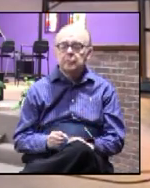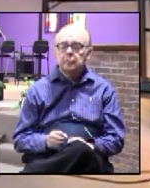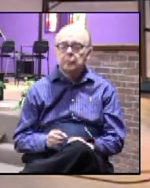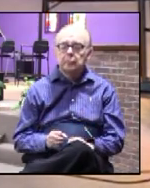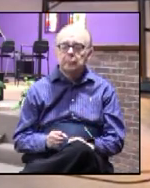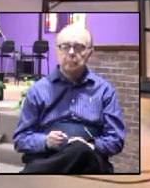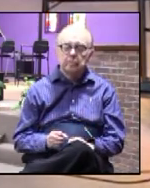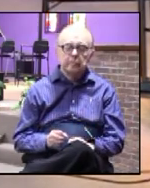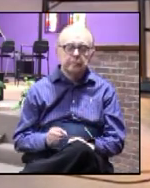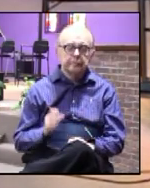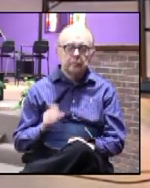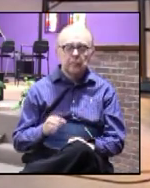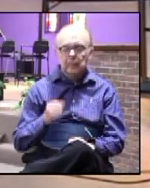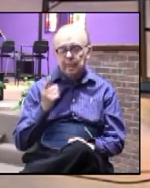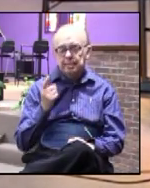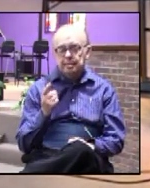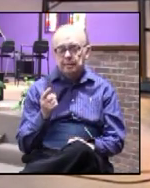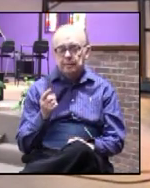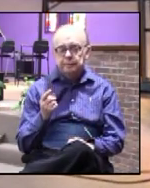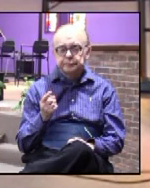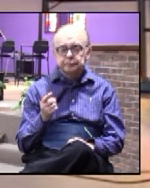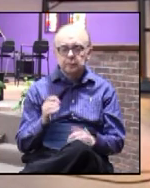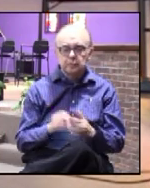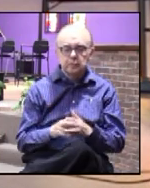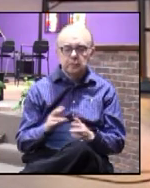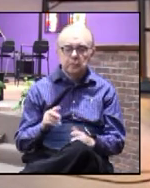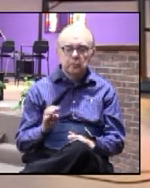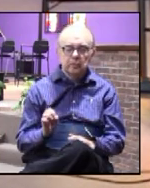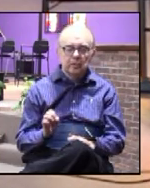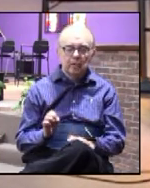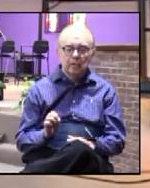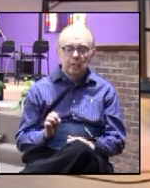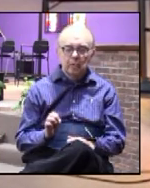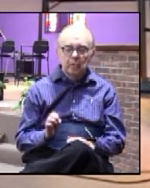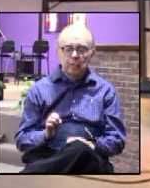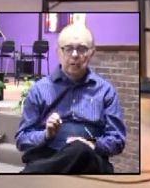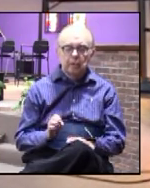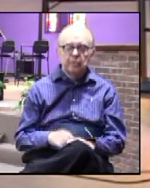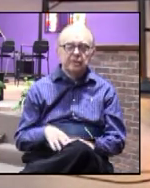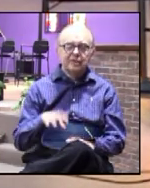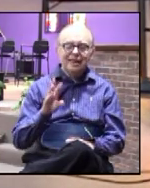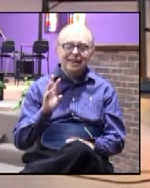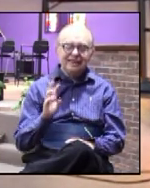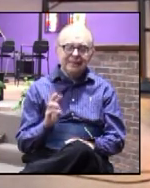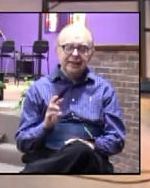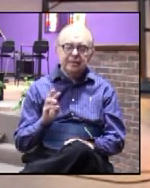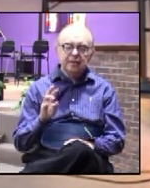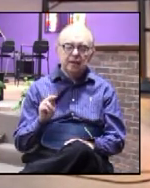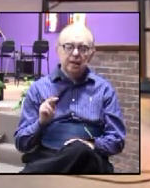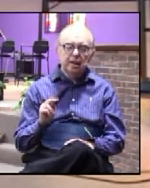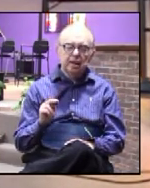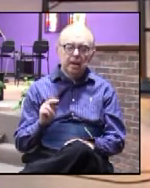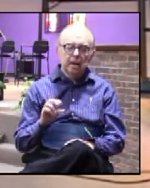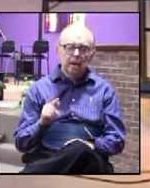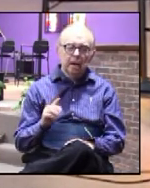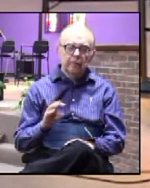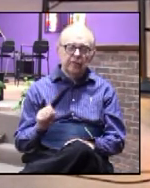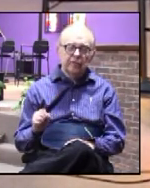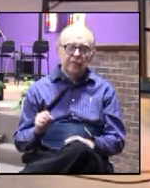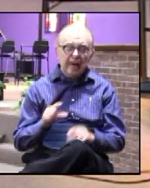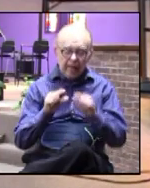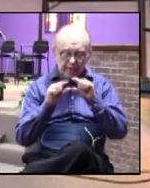And you got to understand, this ice was 6 inches thick. But guess